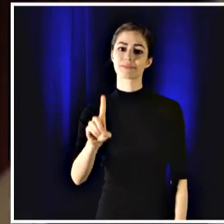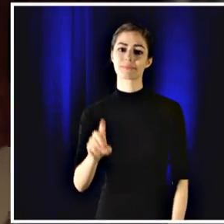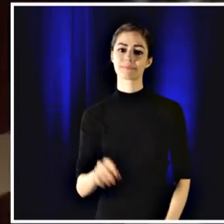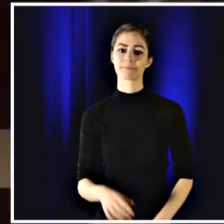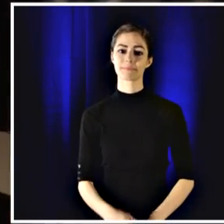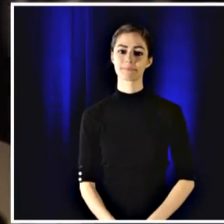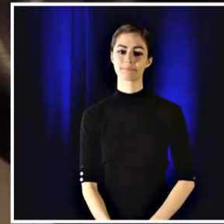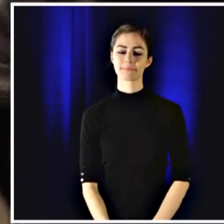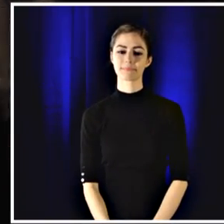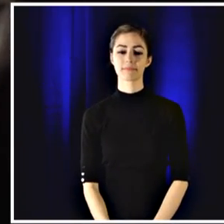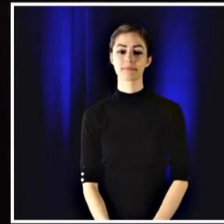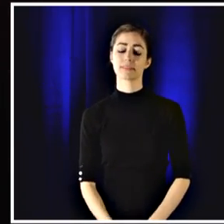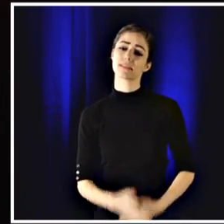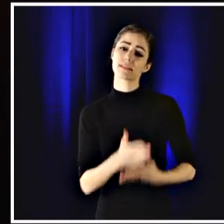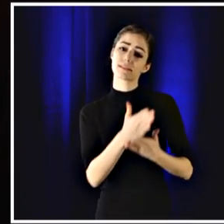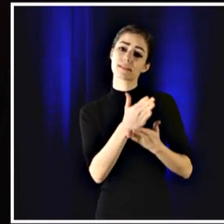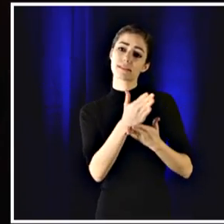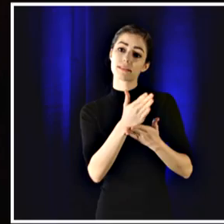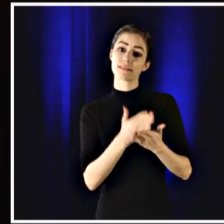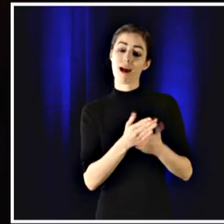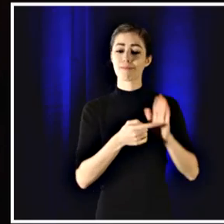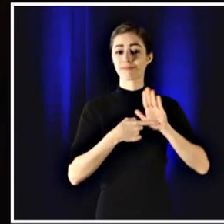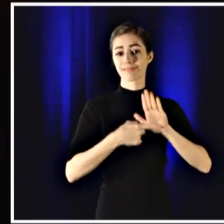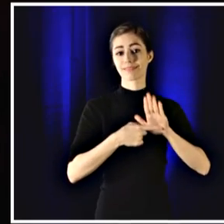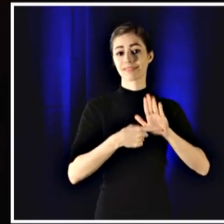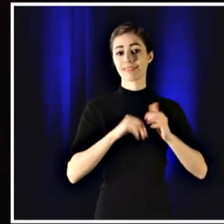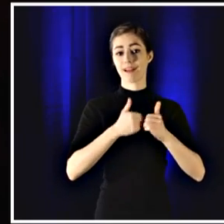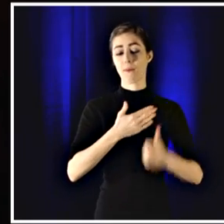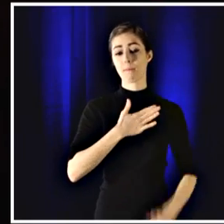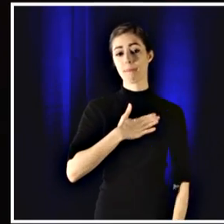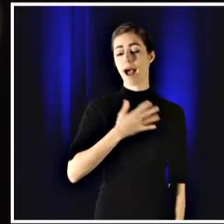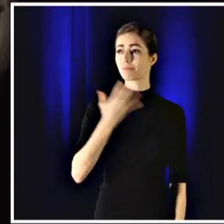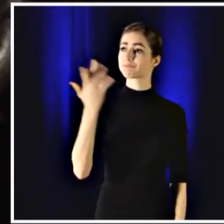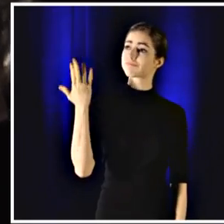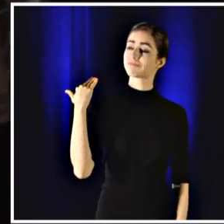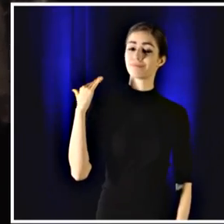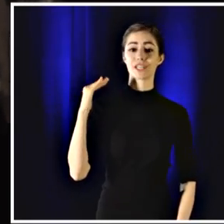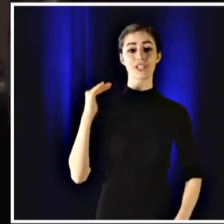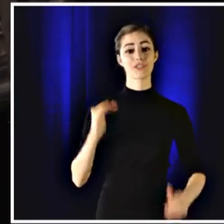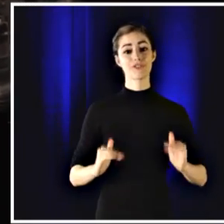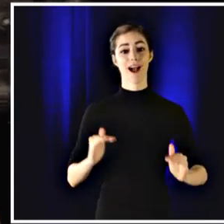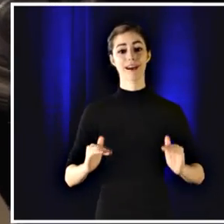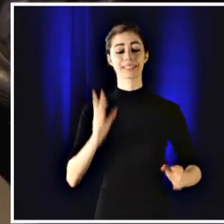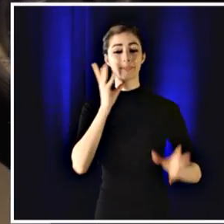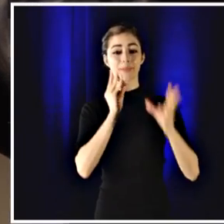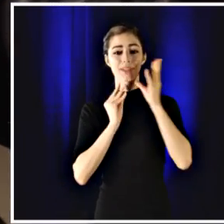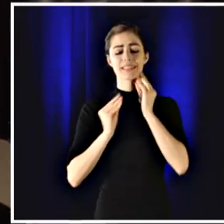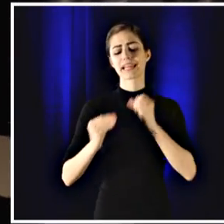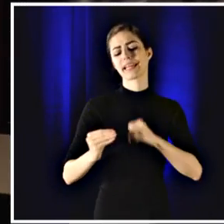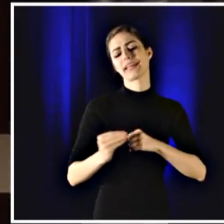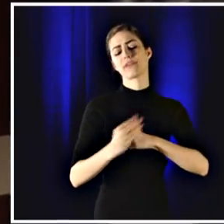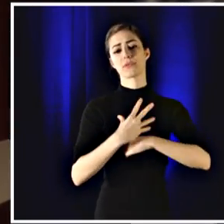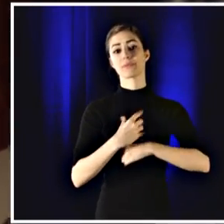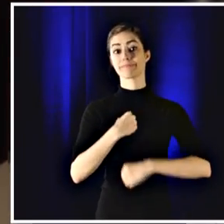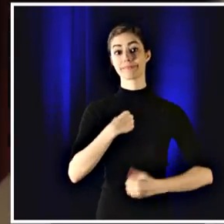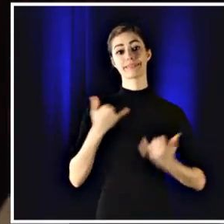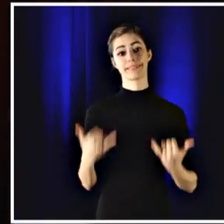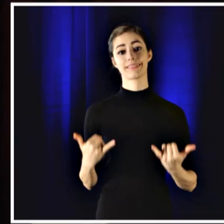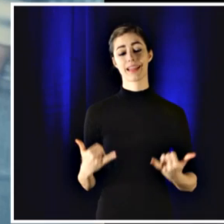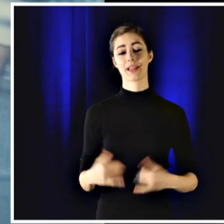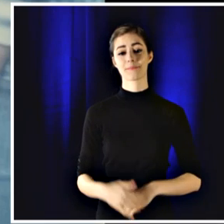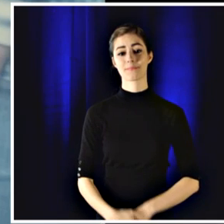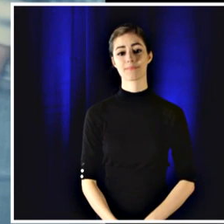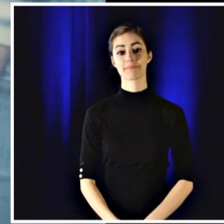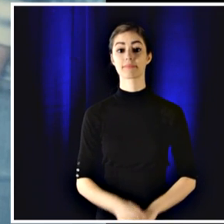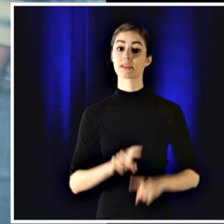These are just a few ways in which my childhood continues to influence my adult life. But truly, for each of us, the